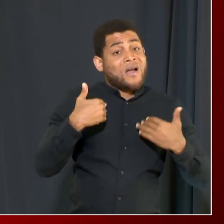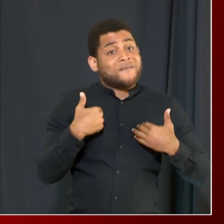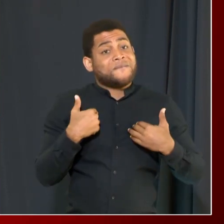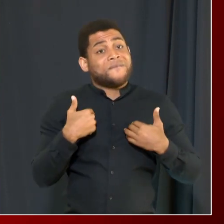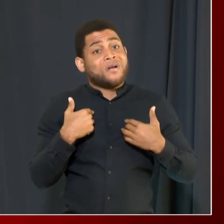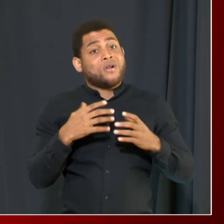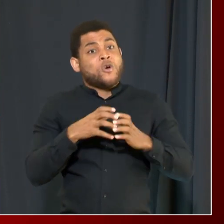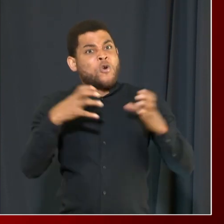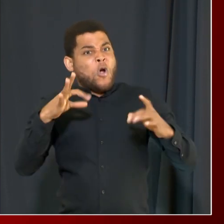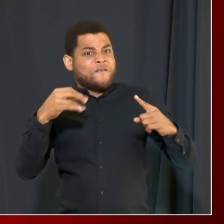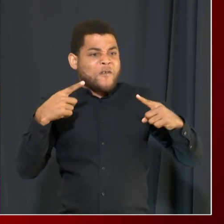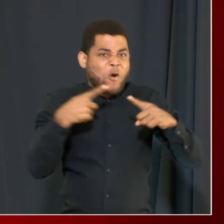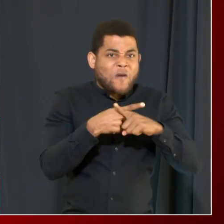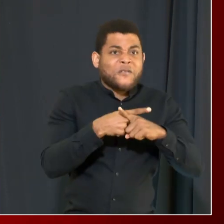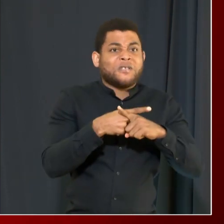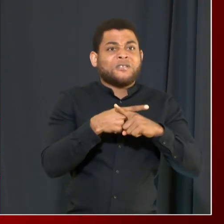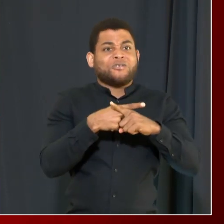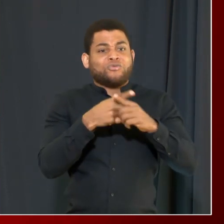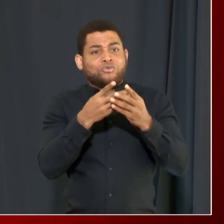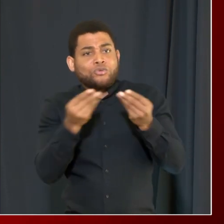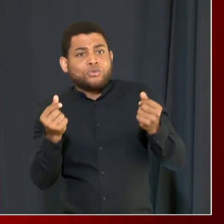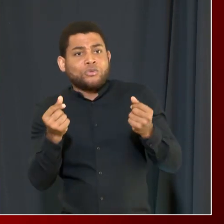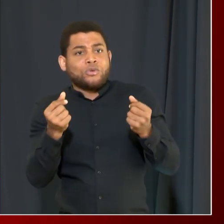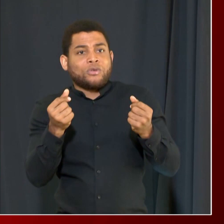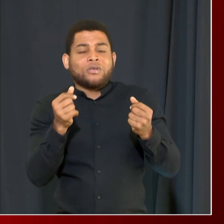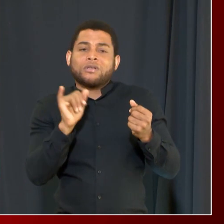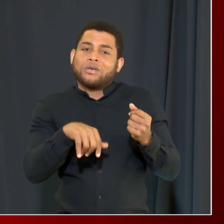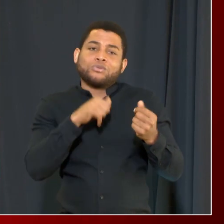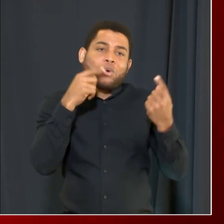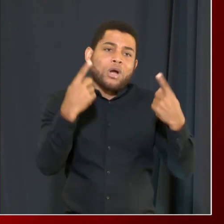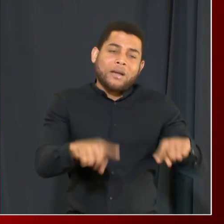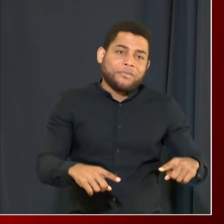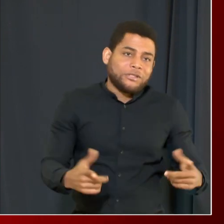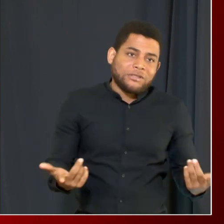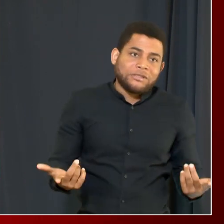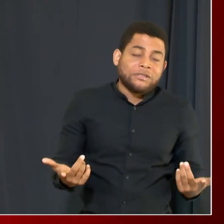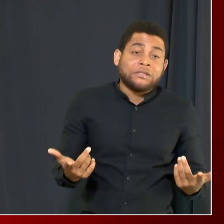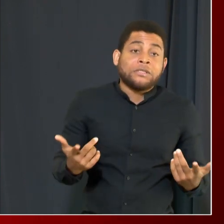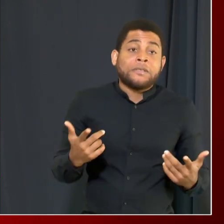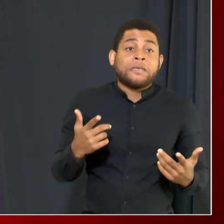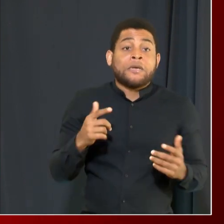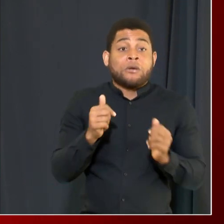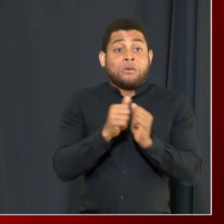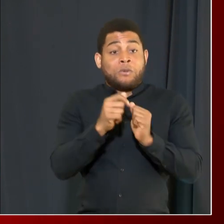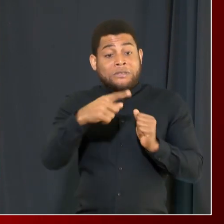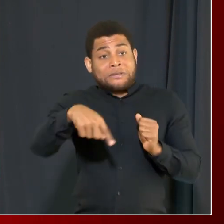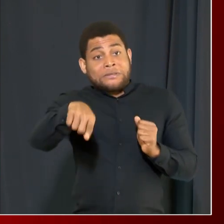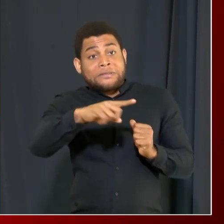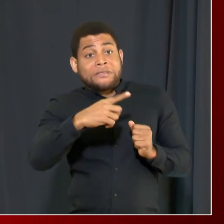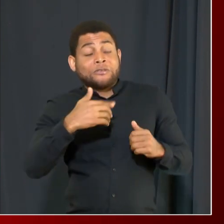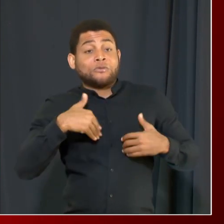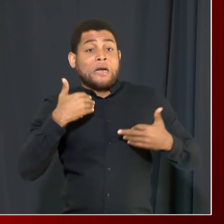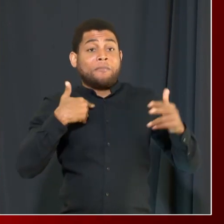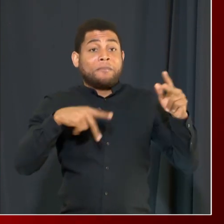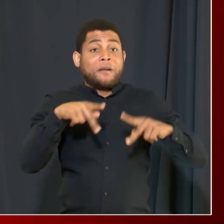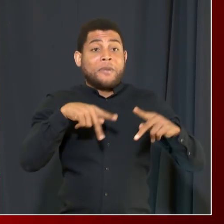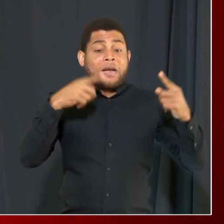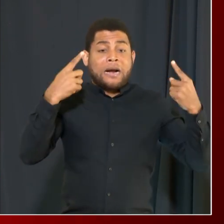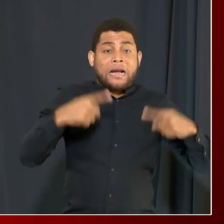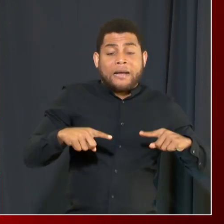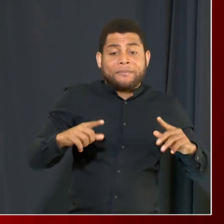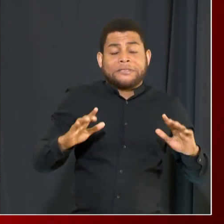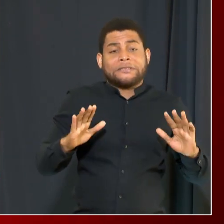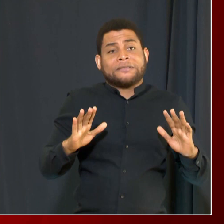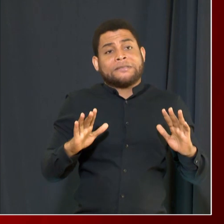conflict resolution that's not happening with a lot of these suspects. We also find that some of this is